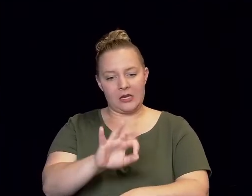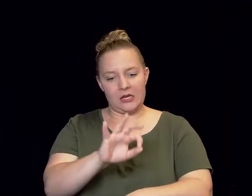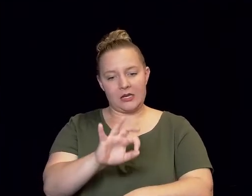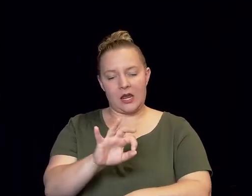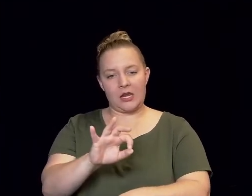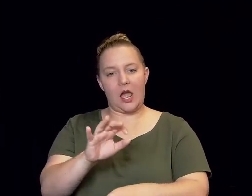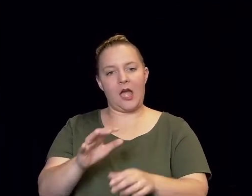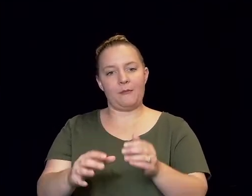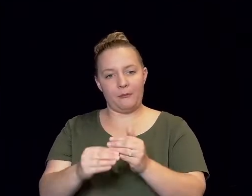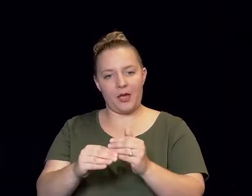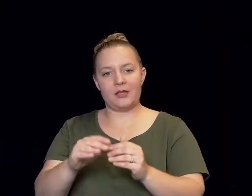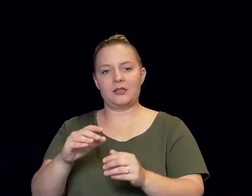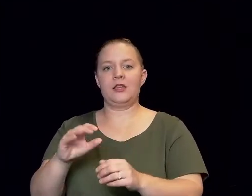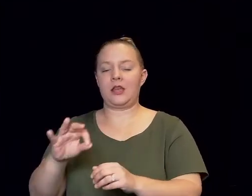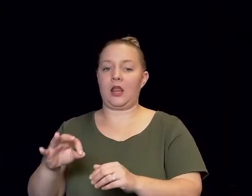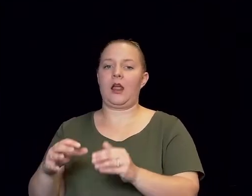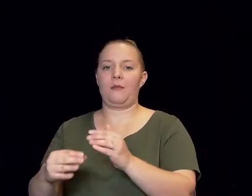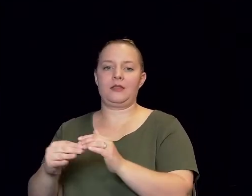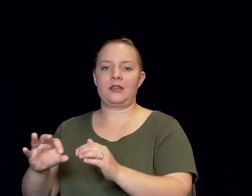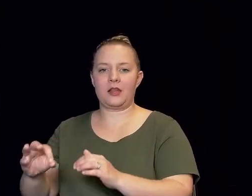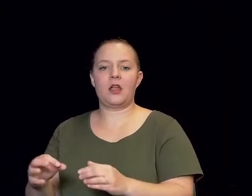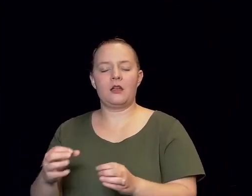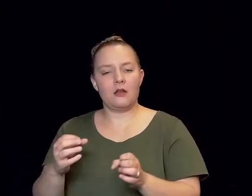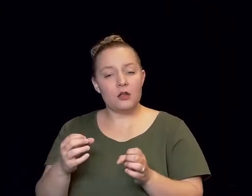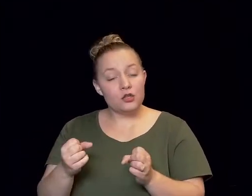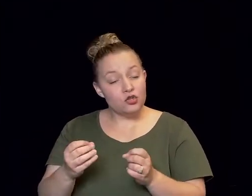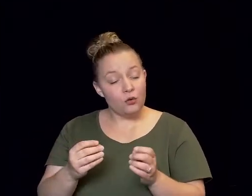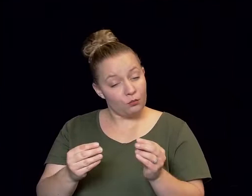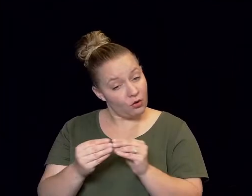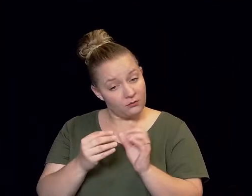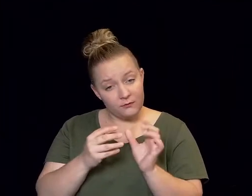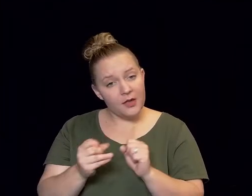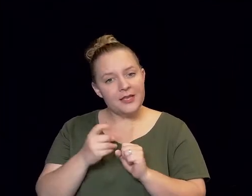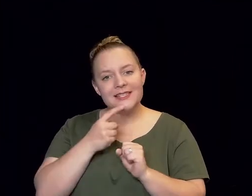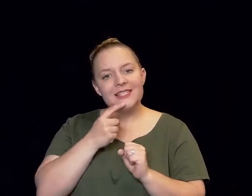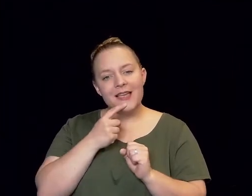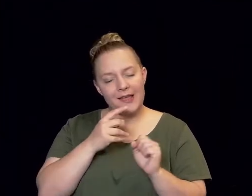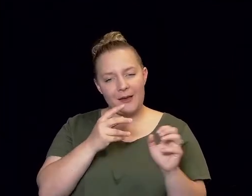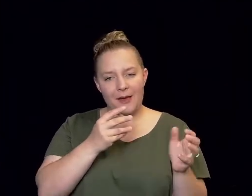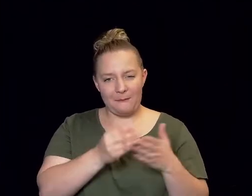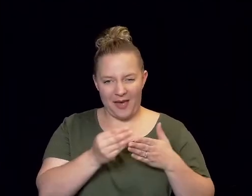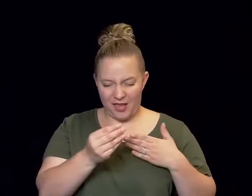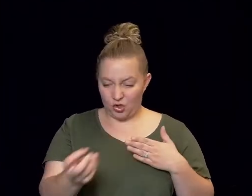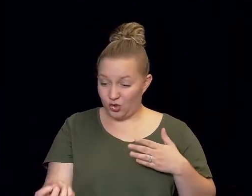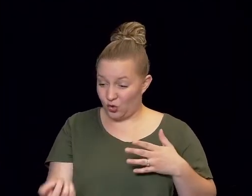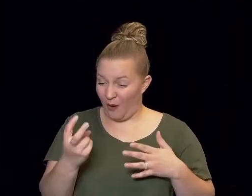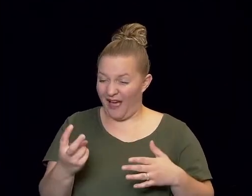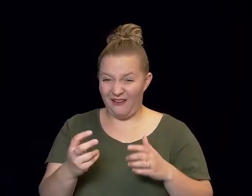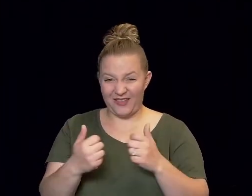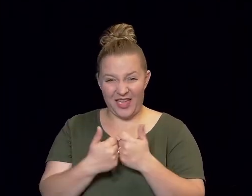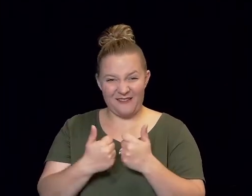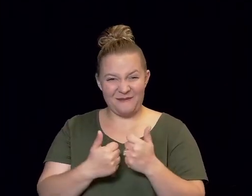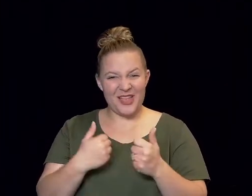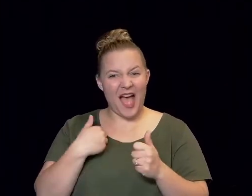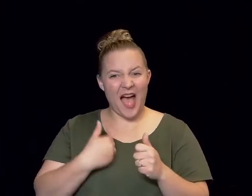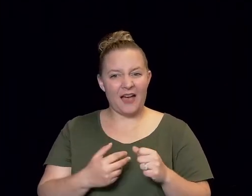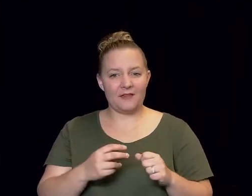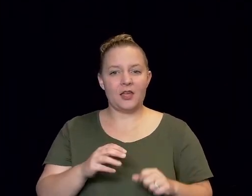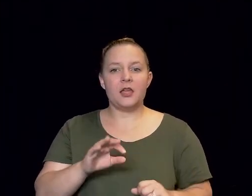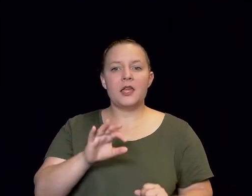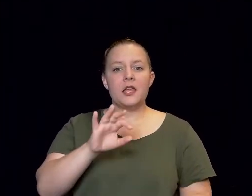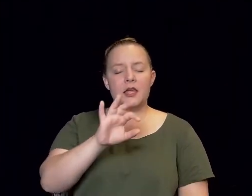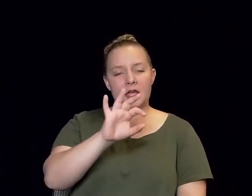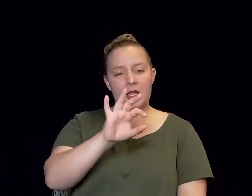plus 99. But to quicken us up, like let's say that we buy 12 games, we're going to take the 99 cents